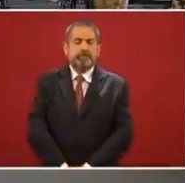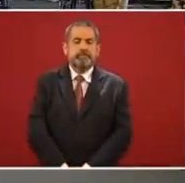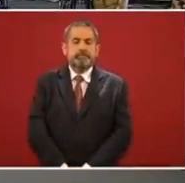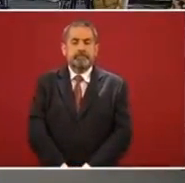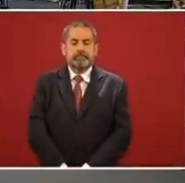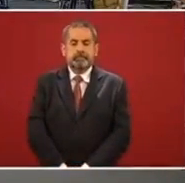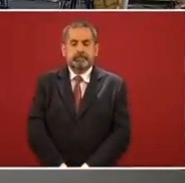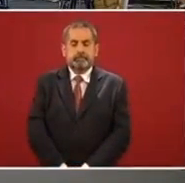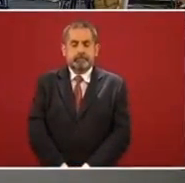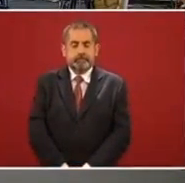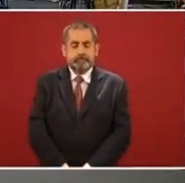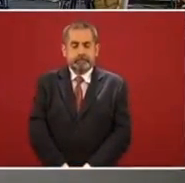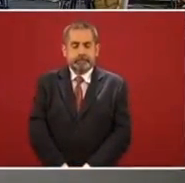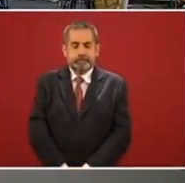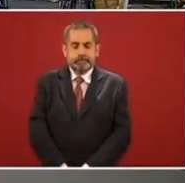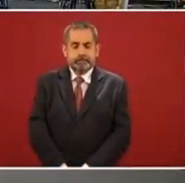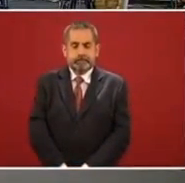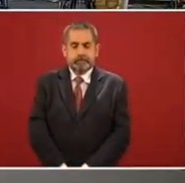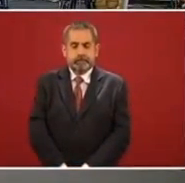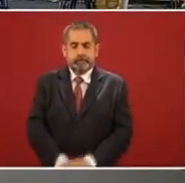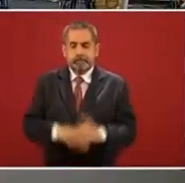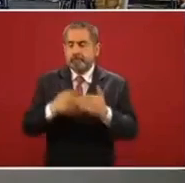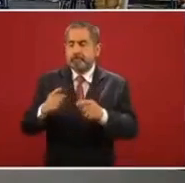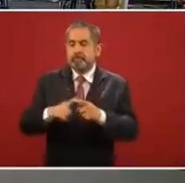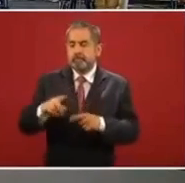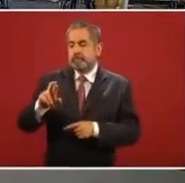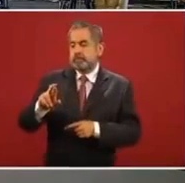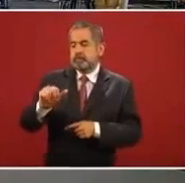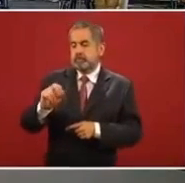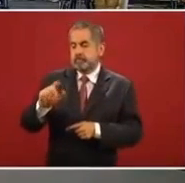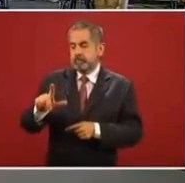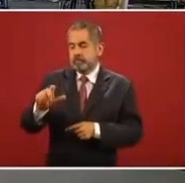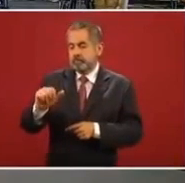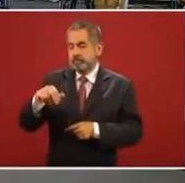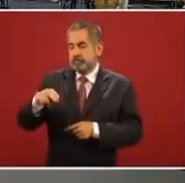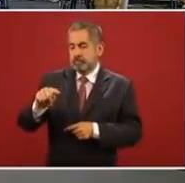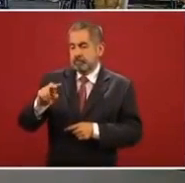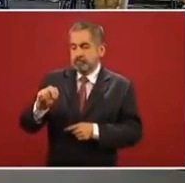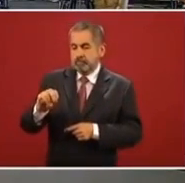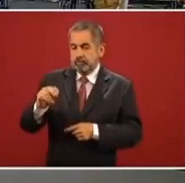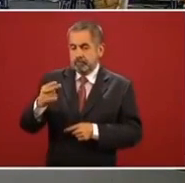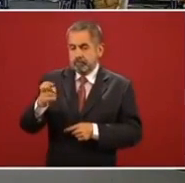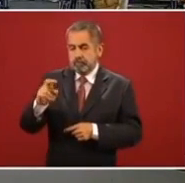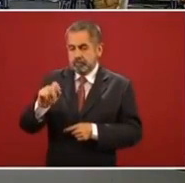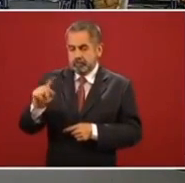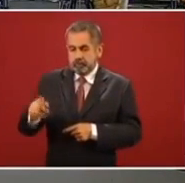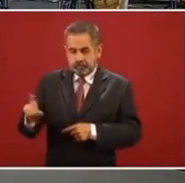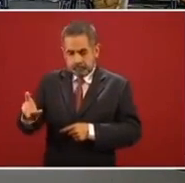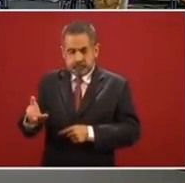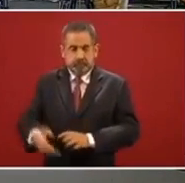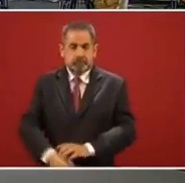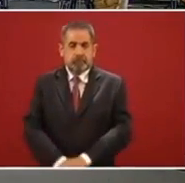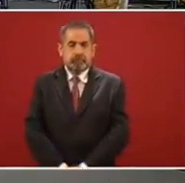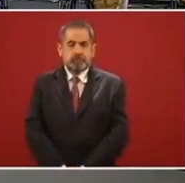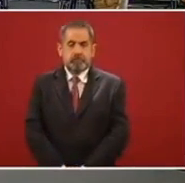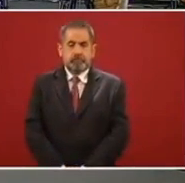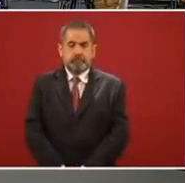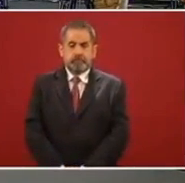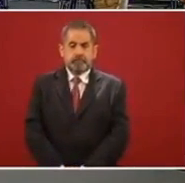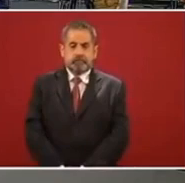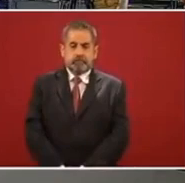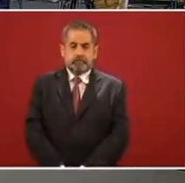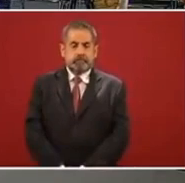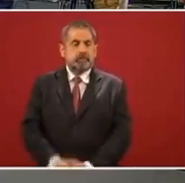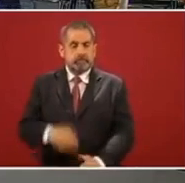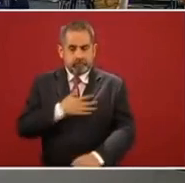Bueno, vamos con Raúl Antonio Hernández. So now he's calling the next person that was waiting, Raúl